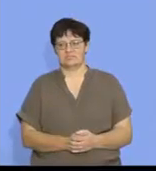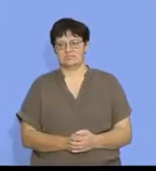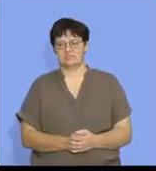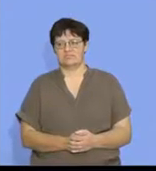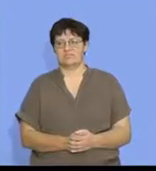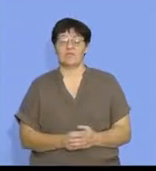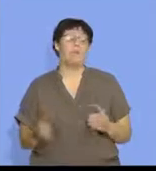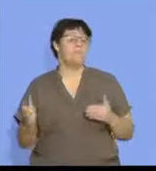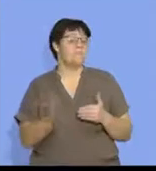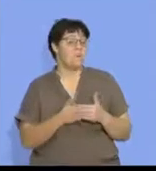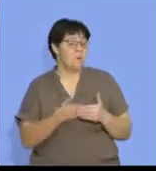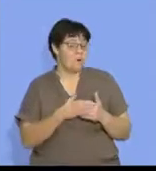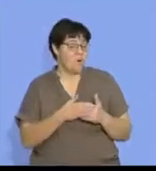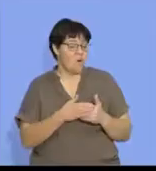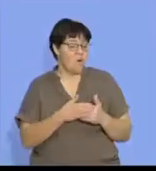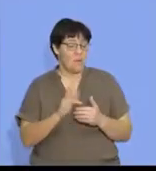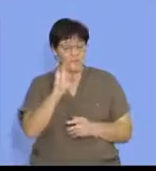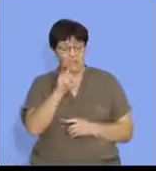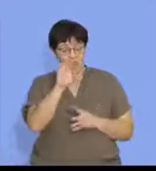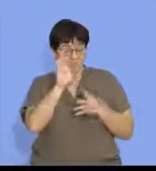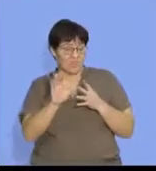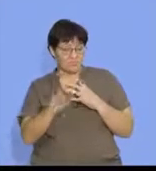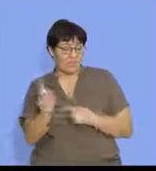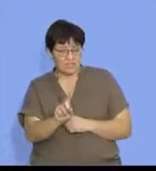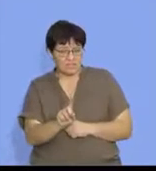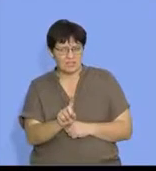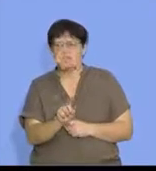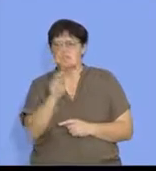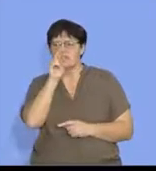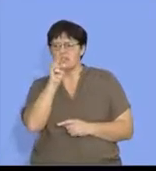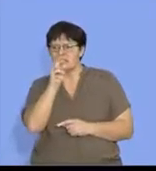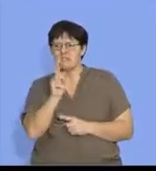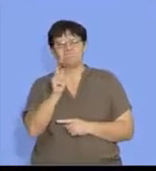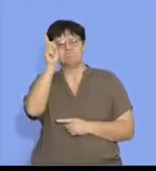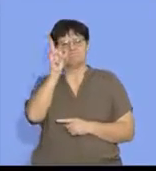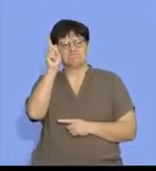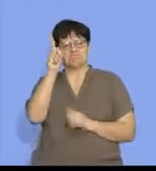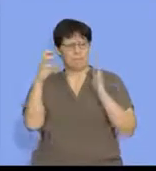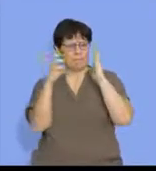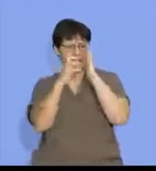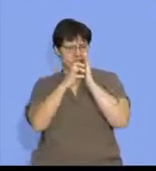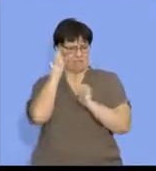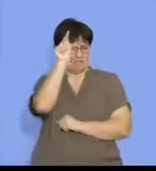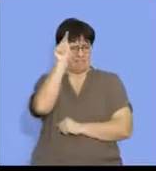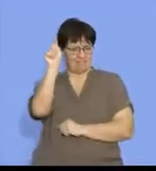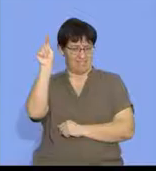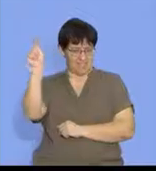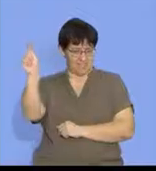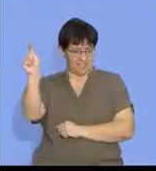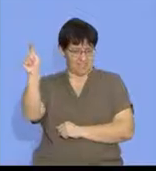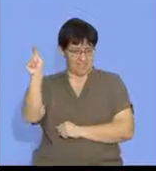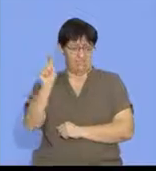Another characteristic about bacteria, right, are these diagrams here at the top, and very often we give